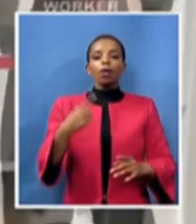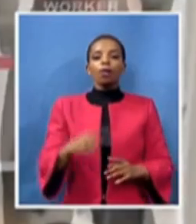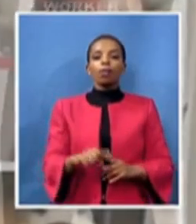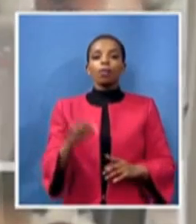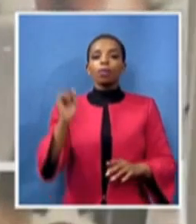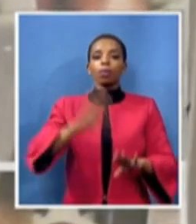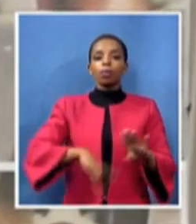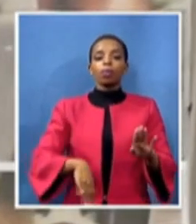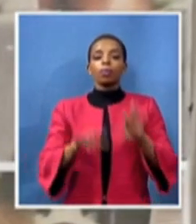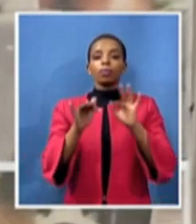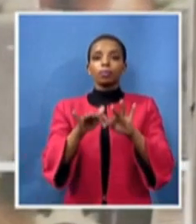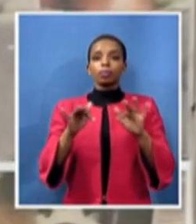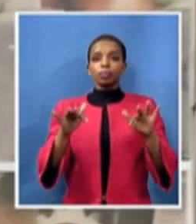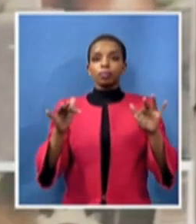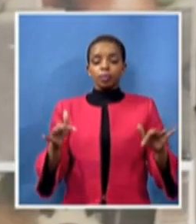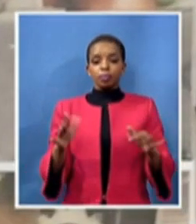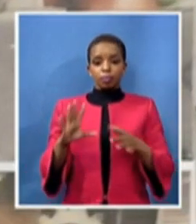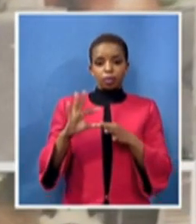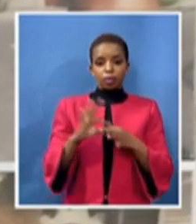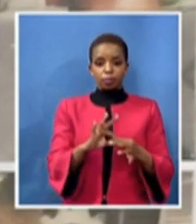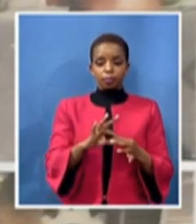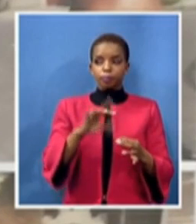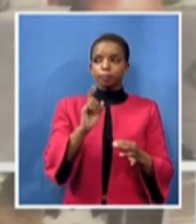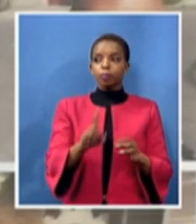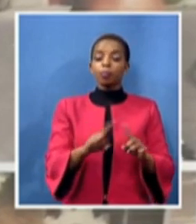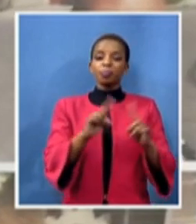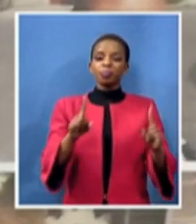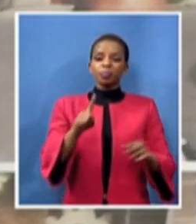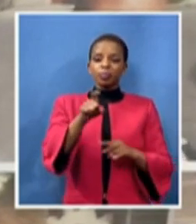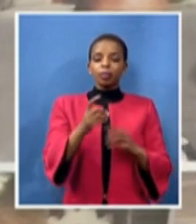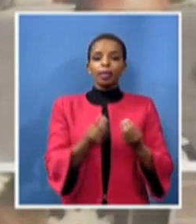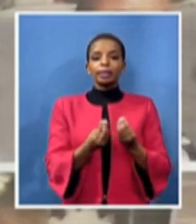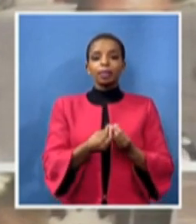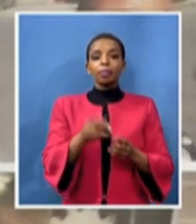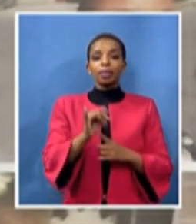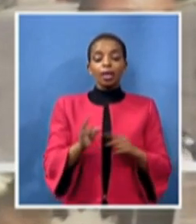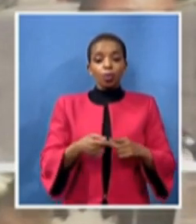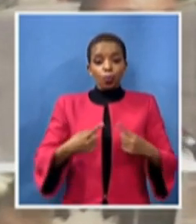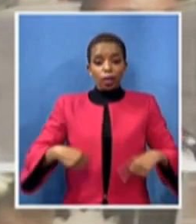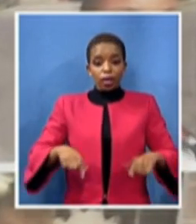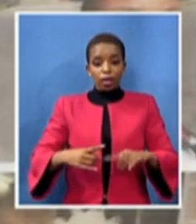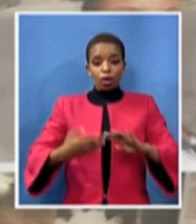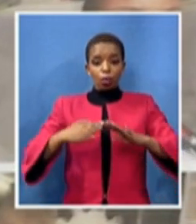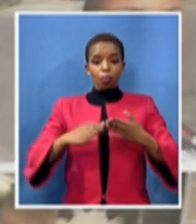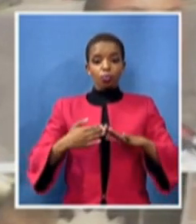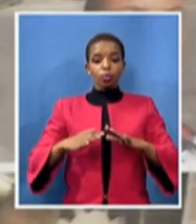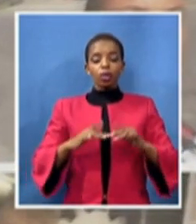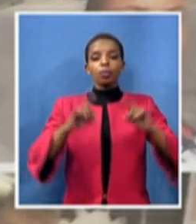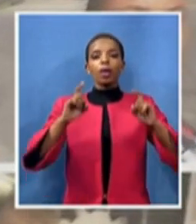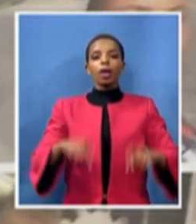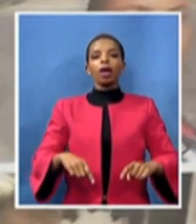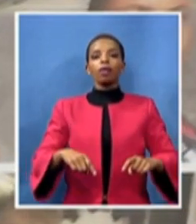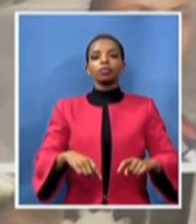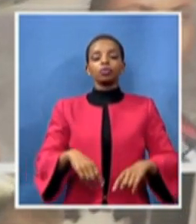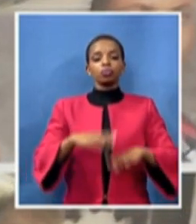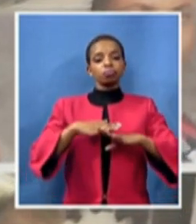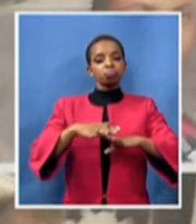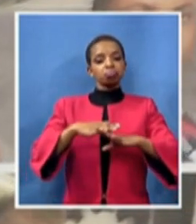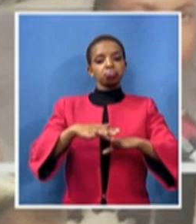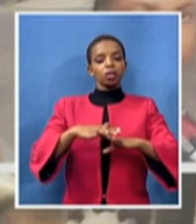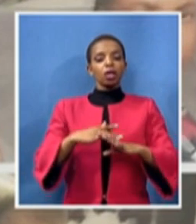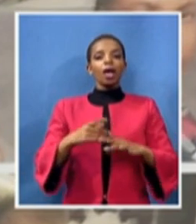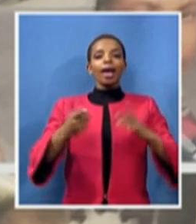that we have to confront as a community and as a nation. And we see the importance of organizing ourselves as